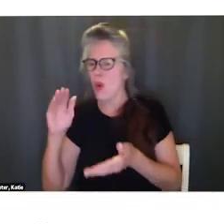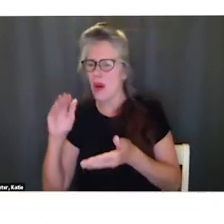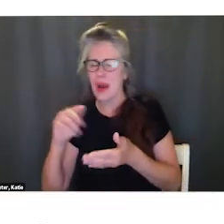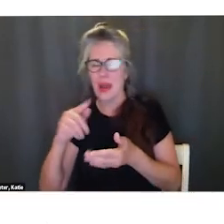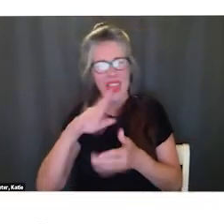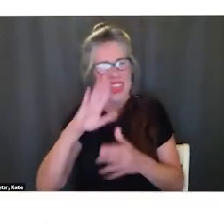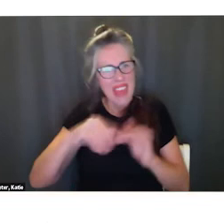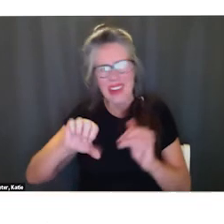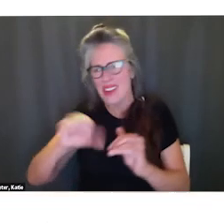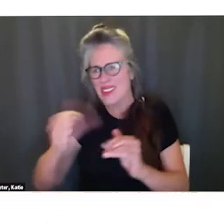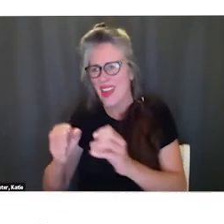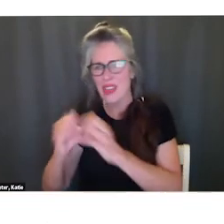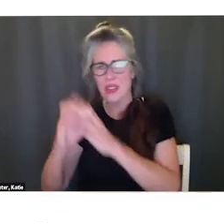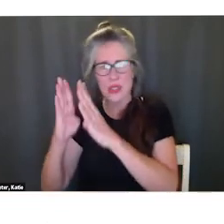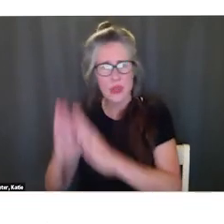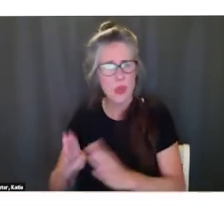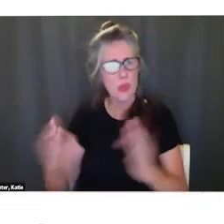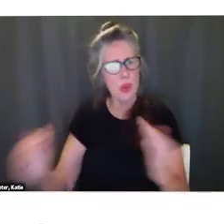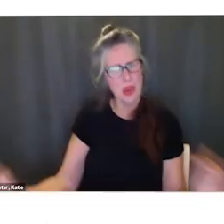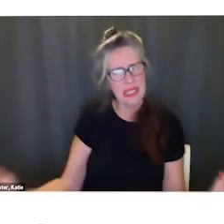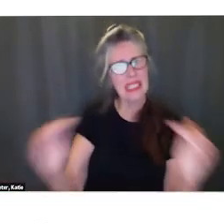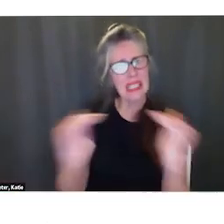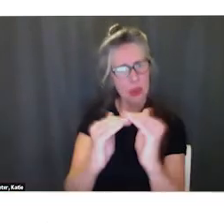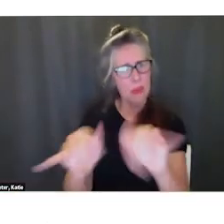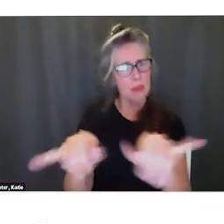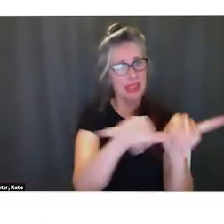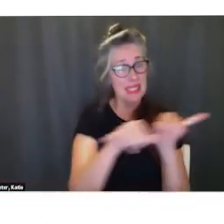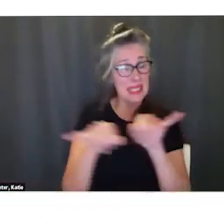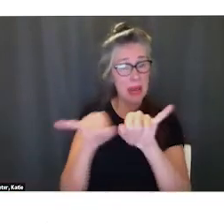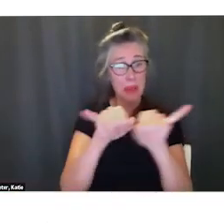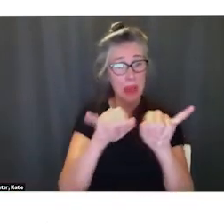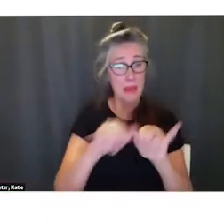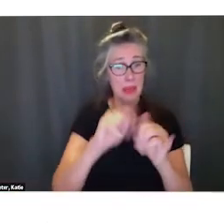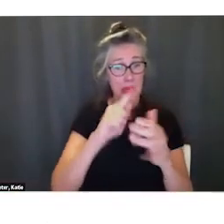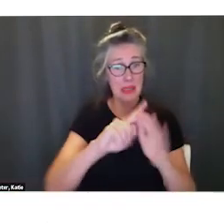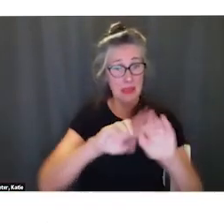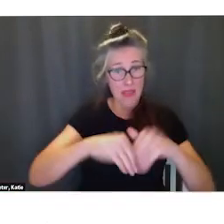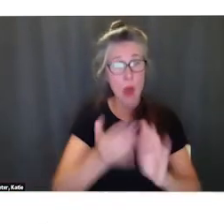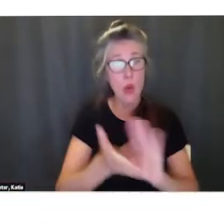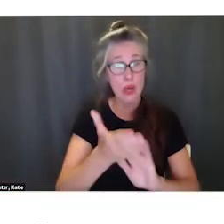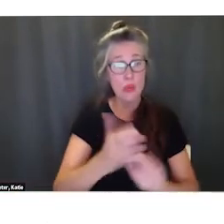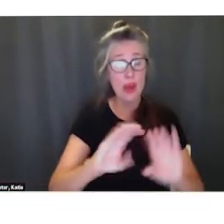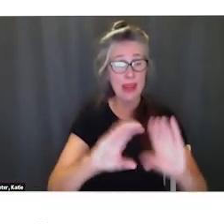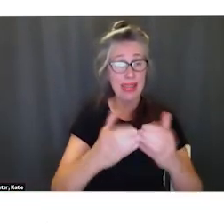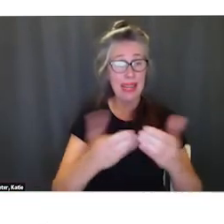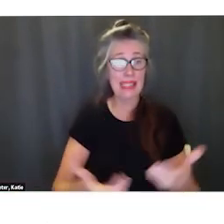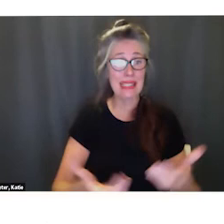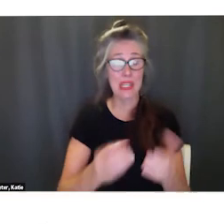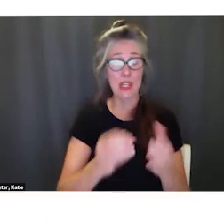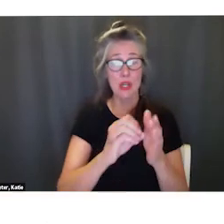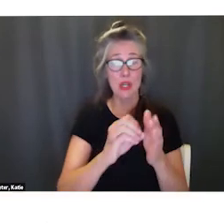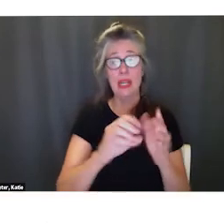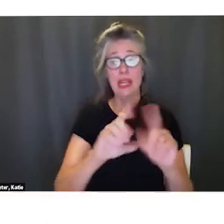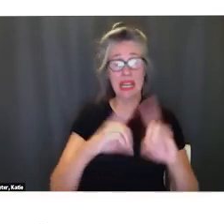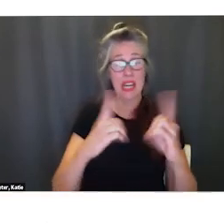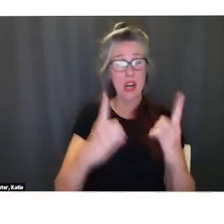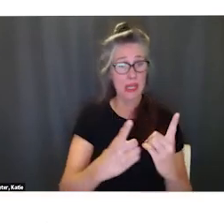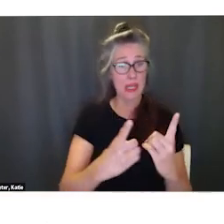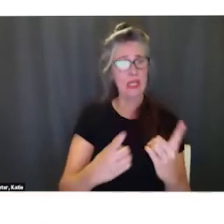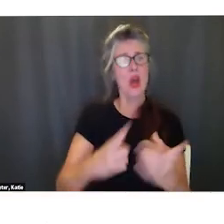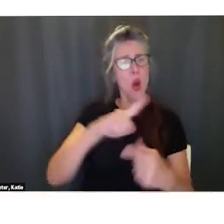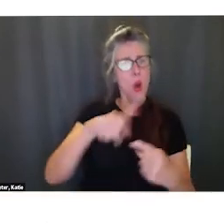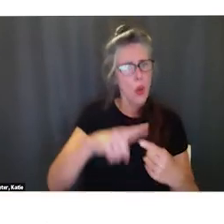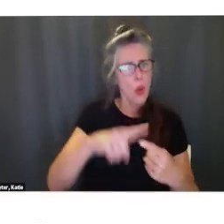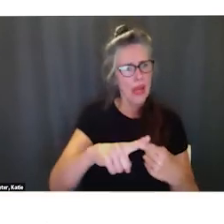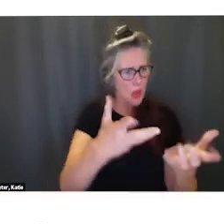in our school district. So we need to ask ourselves, as we think about how to make sure students are ultimately college and career